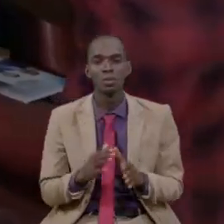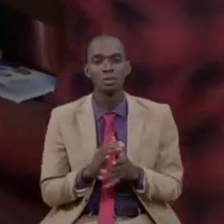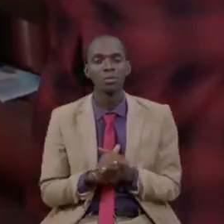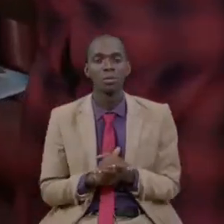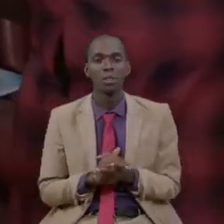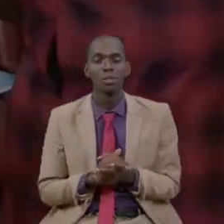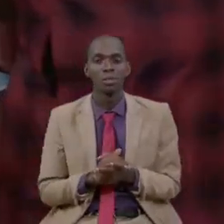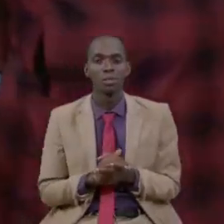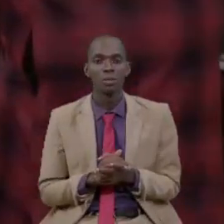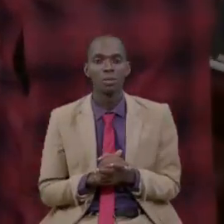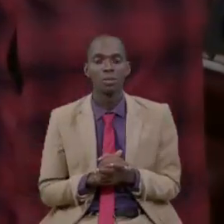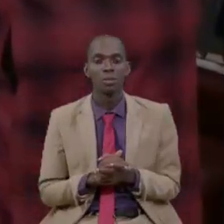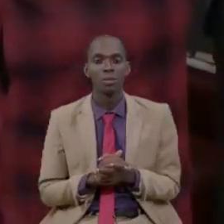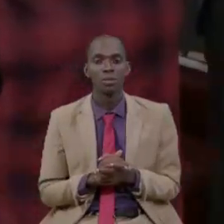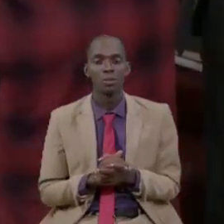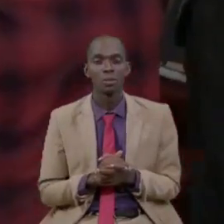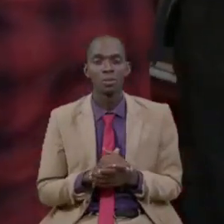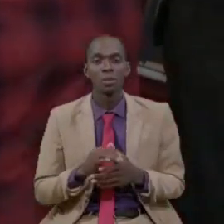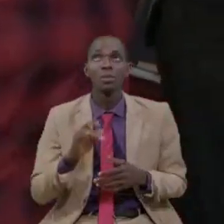mighty Savior,